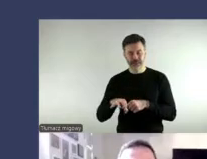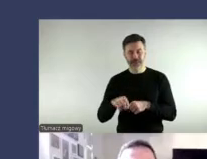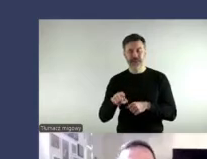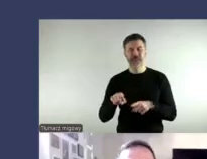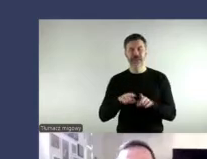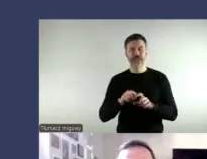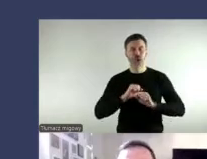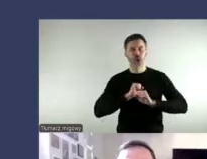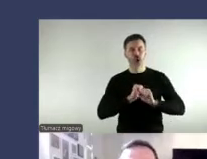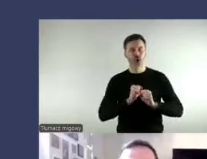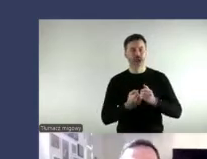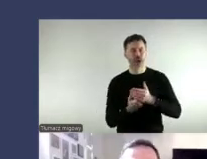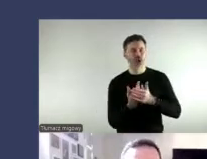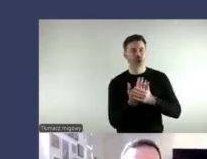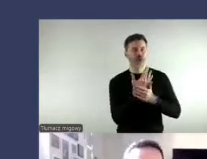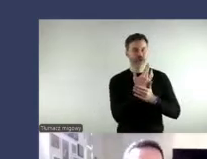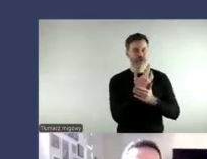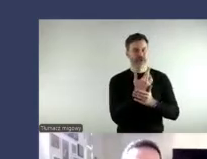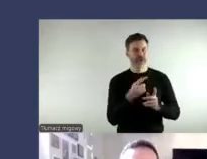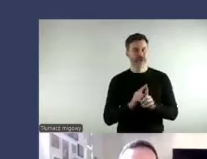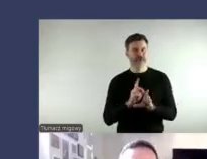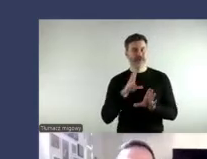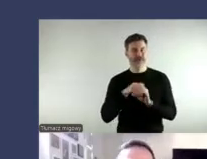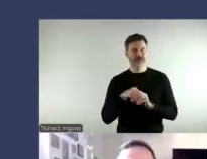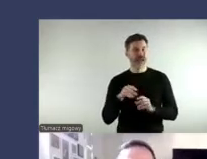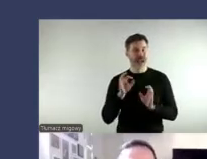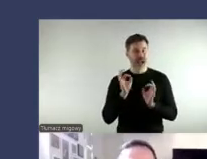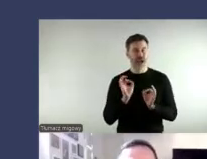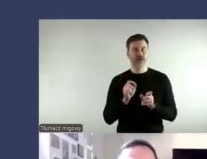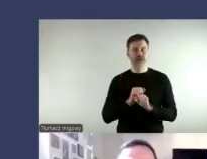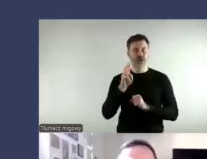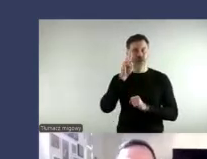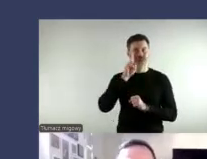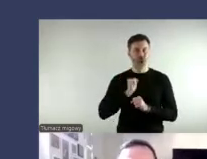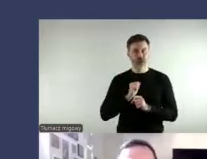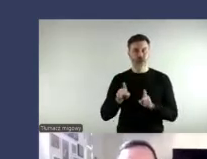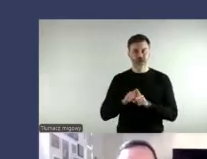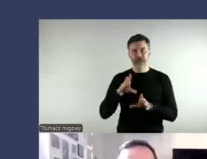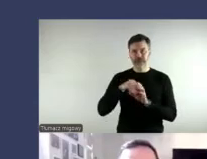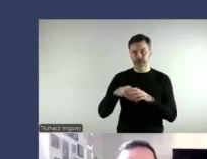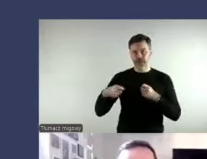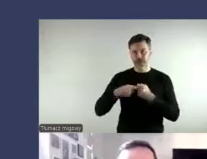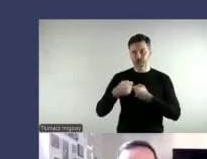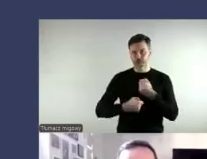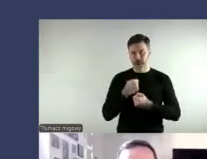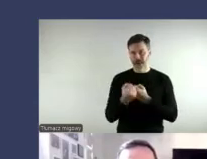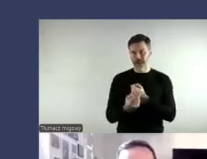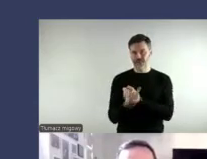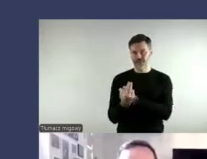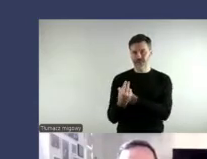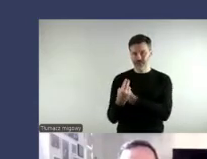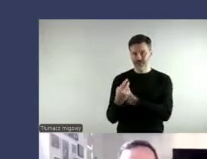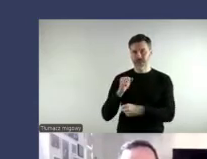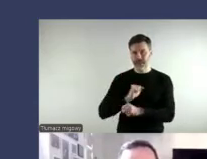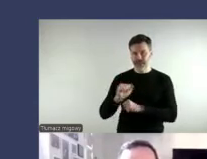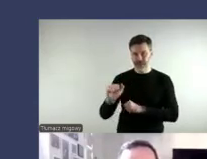inspection, plant protection inspection, also military administration. We have a military recruitment center that we collaborate with in